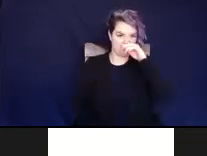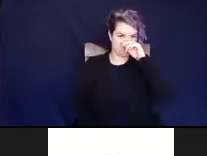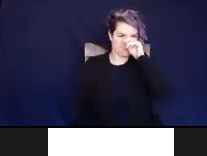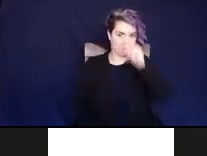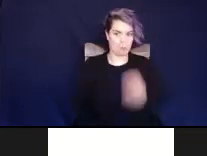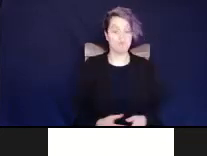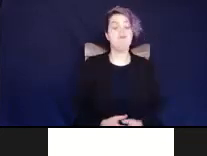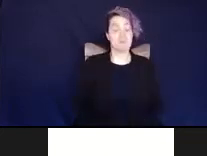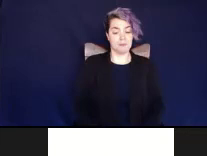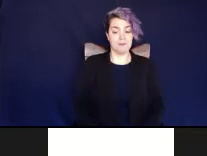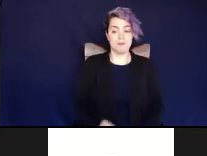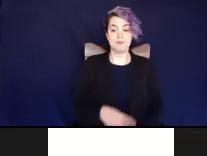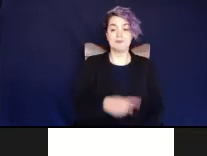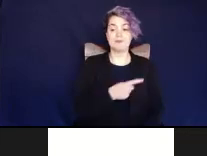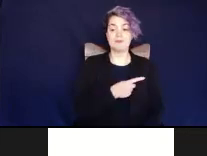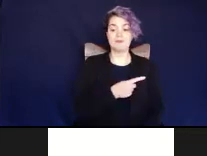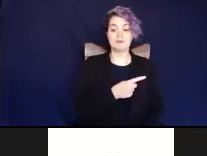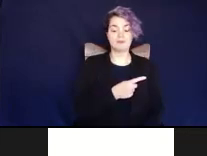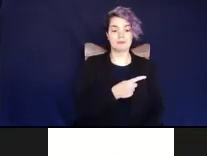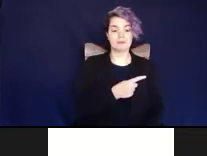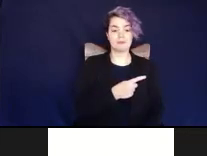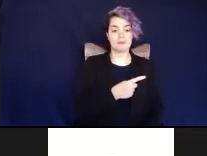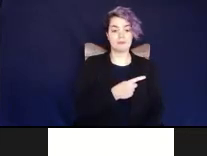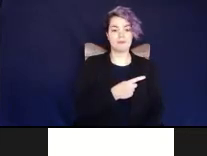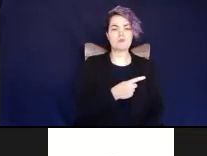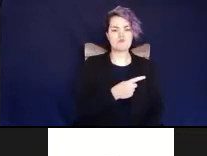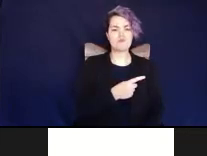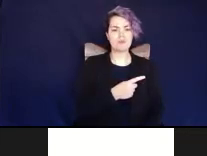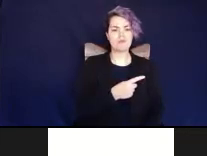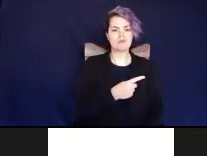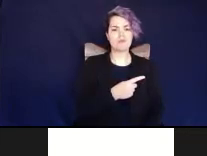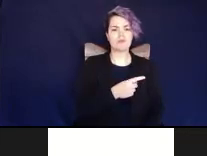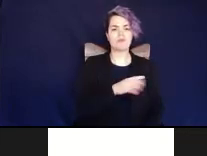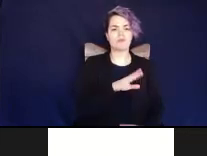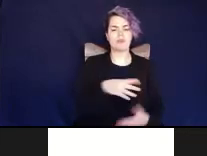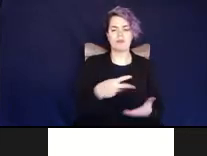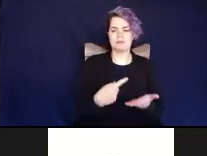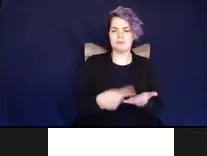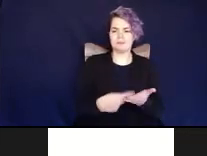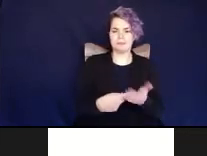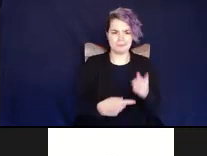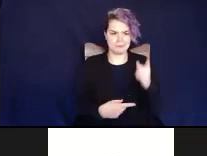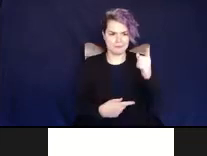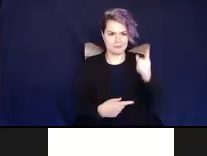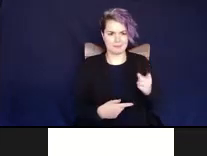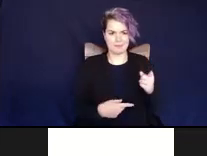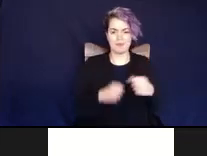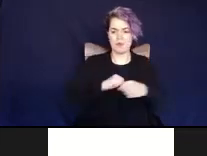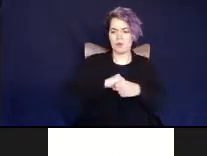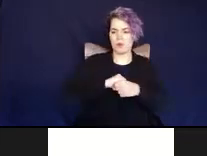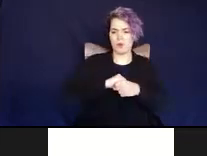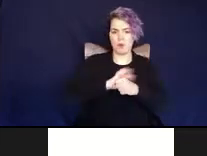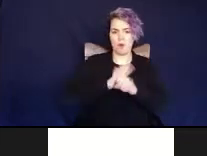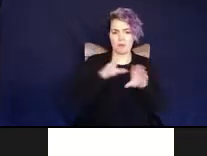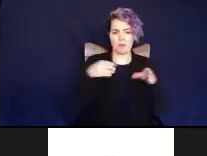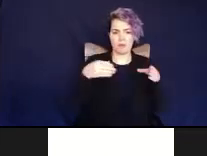Okay, so I want to talk a little bit about some of these COVID-focused deinstitutionalization cases